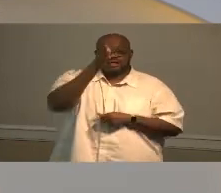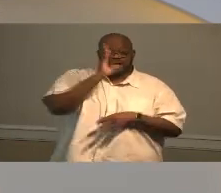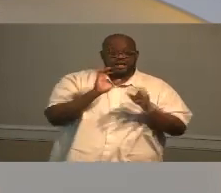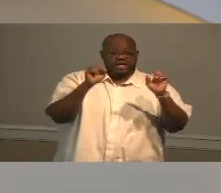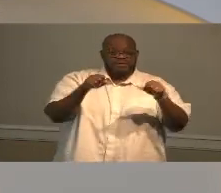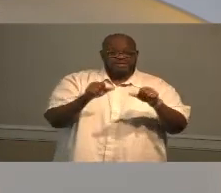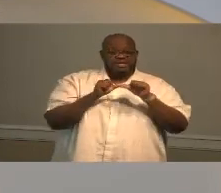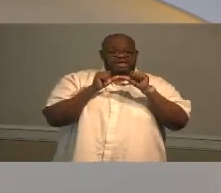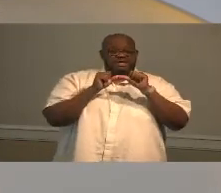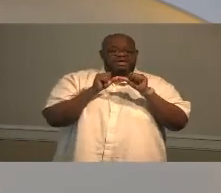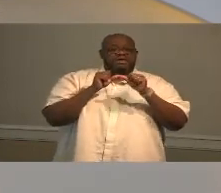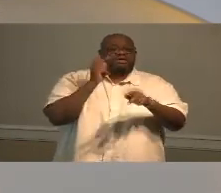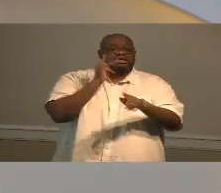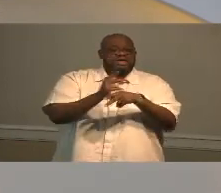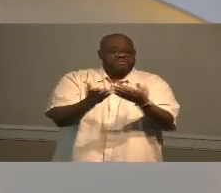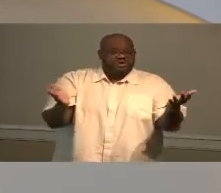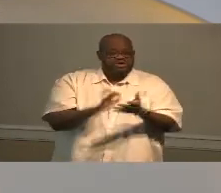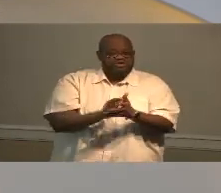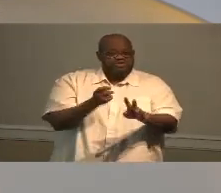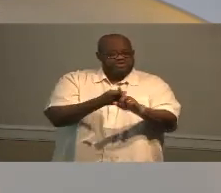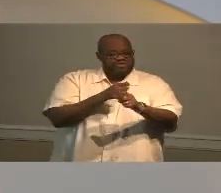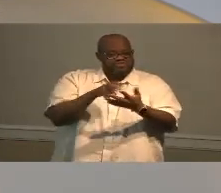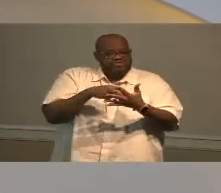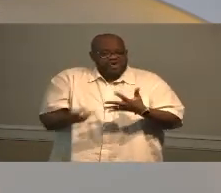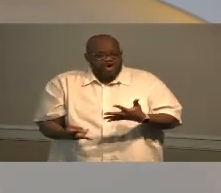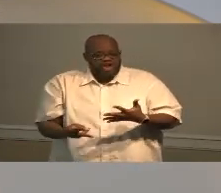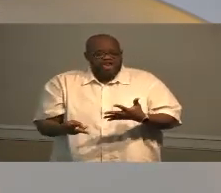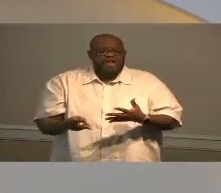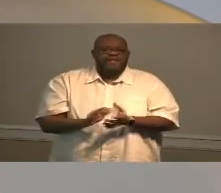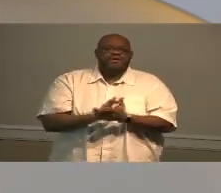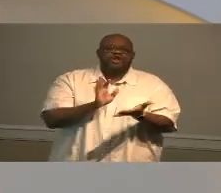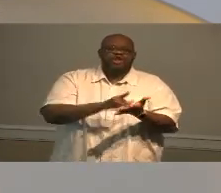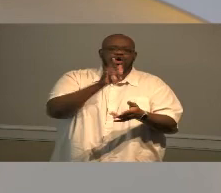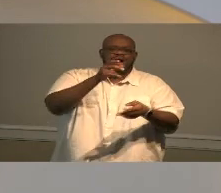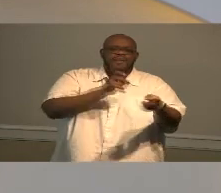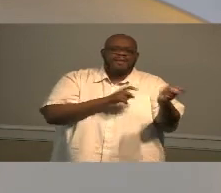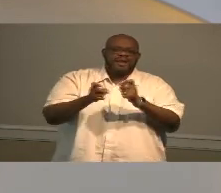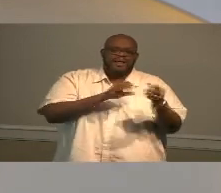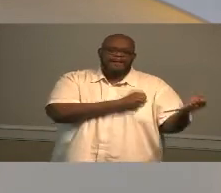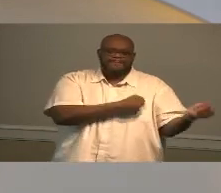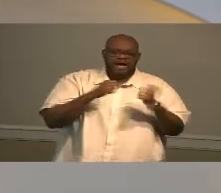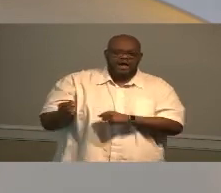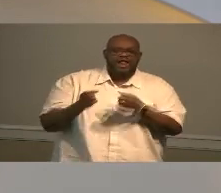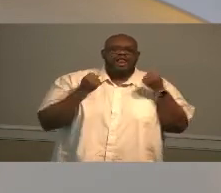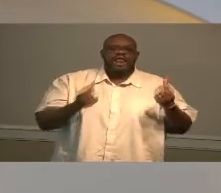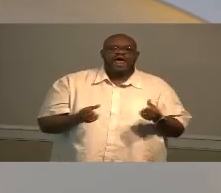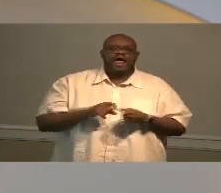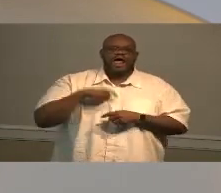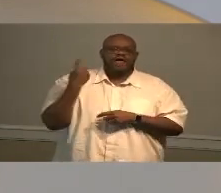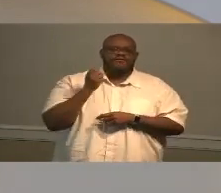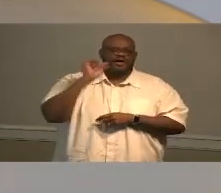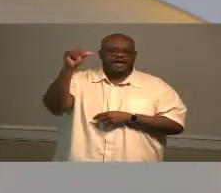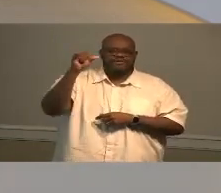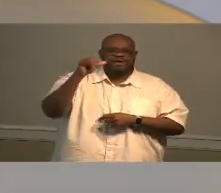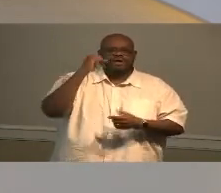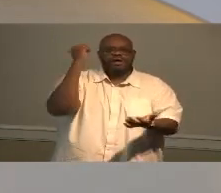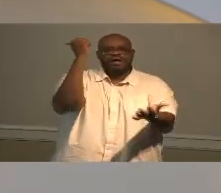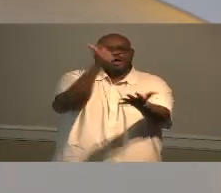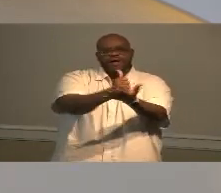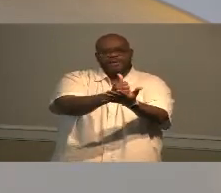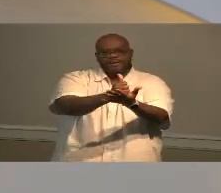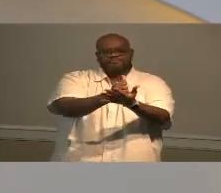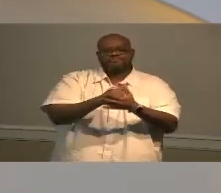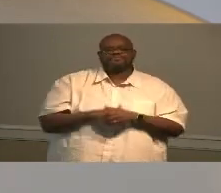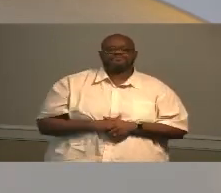still able to keep all of us from falling, to him be glory, majesty, dominion, and power, now and forever. Amen.